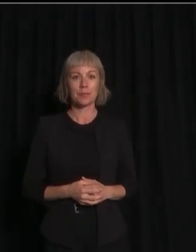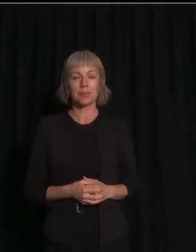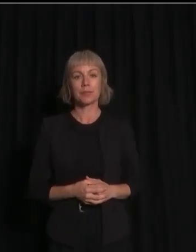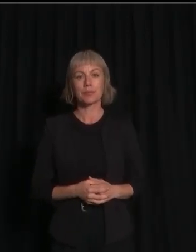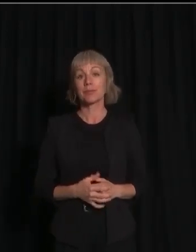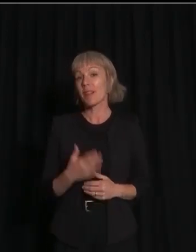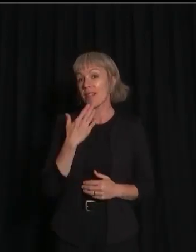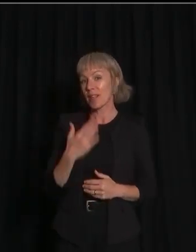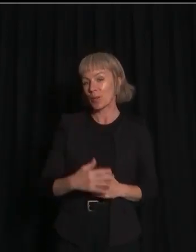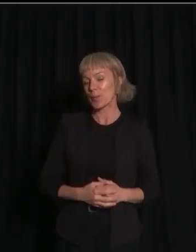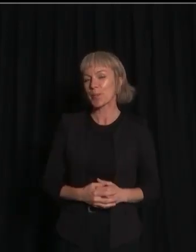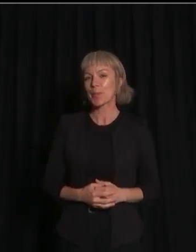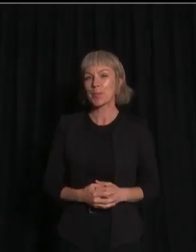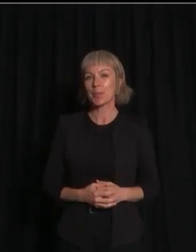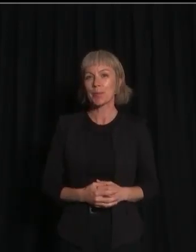Thank you.